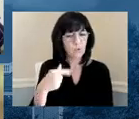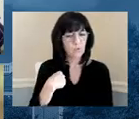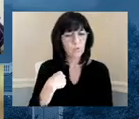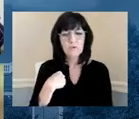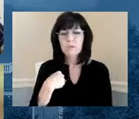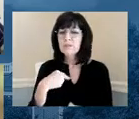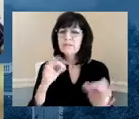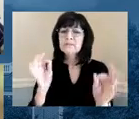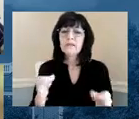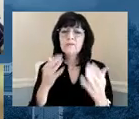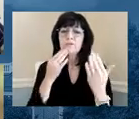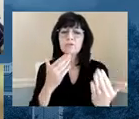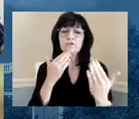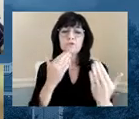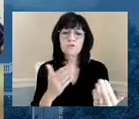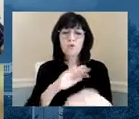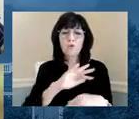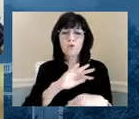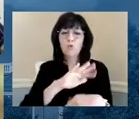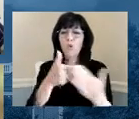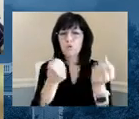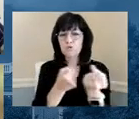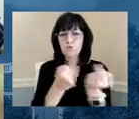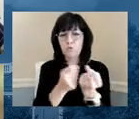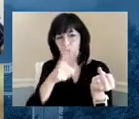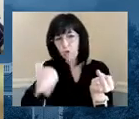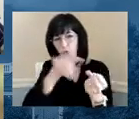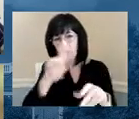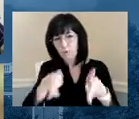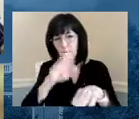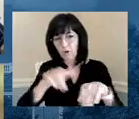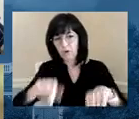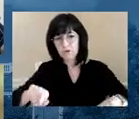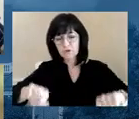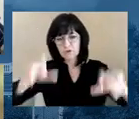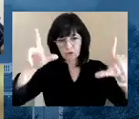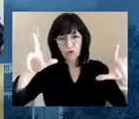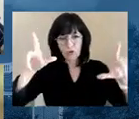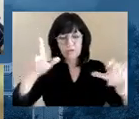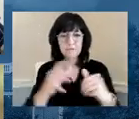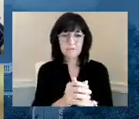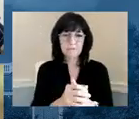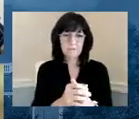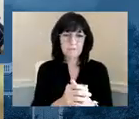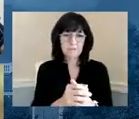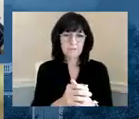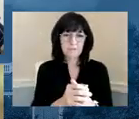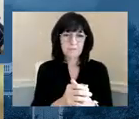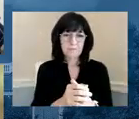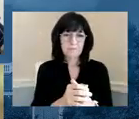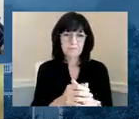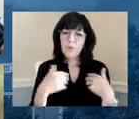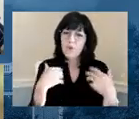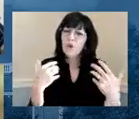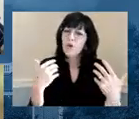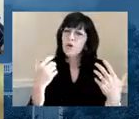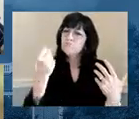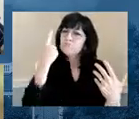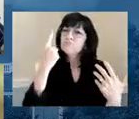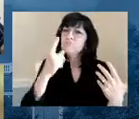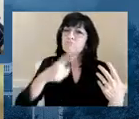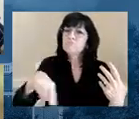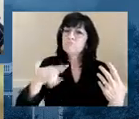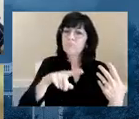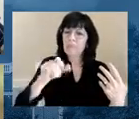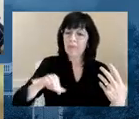this call and Representative Bentz and Senator McBride's colleagues in the General Assembly. to make telehealth benefits that